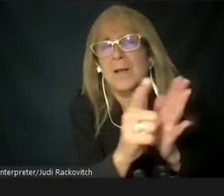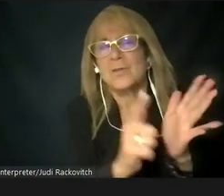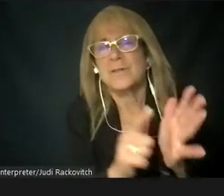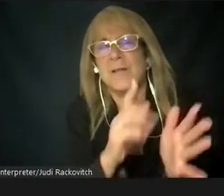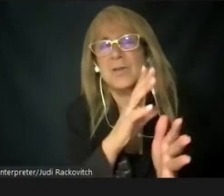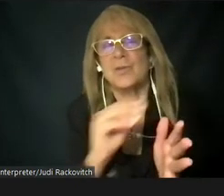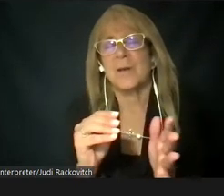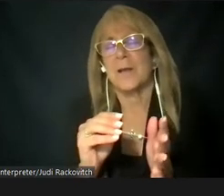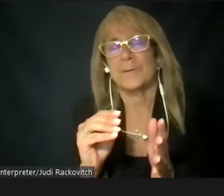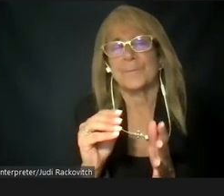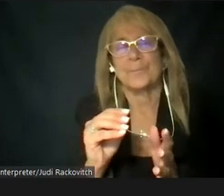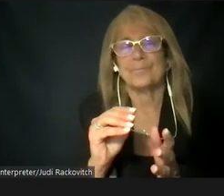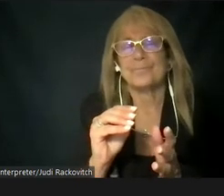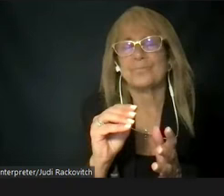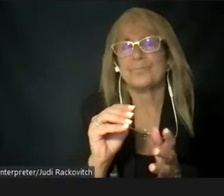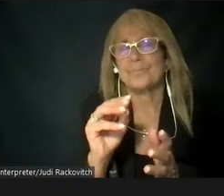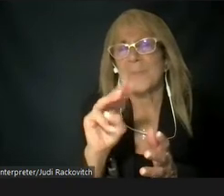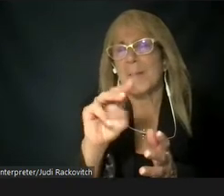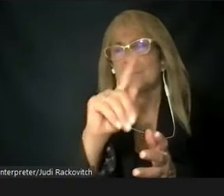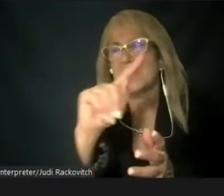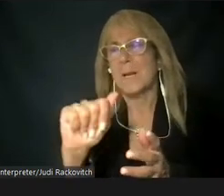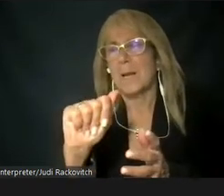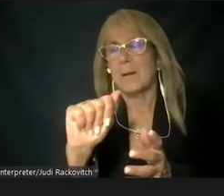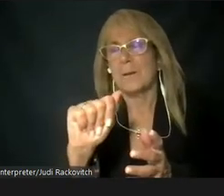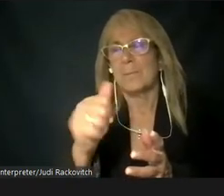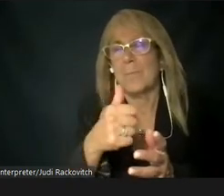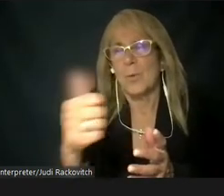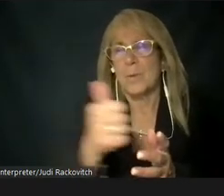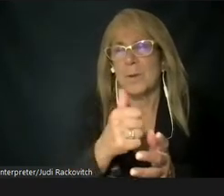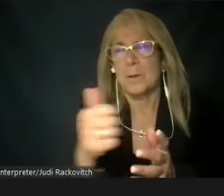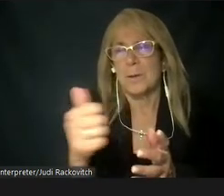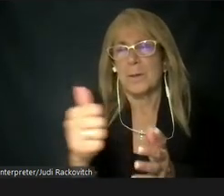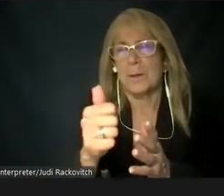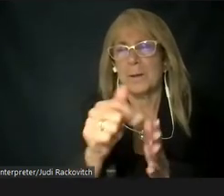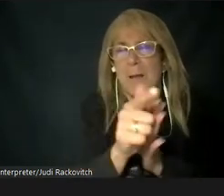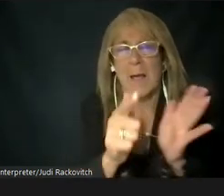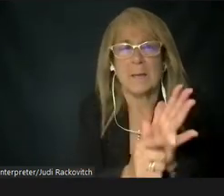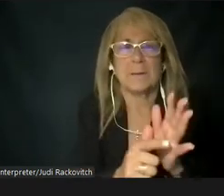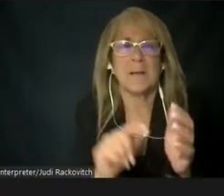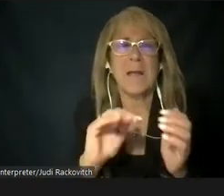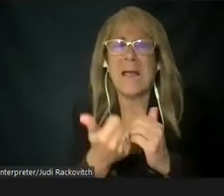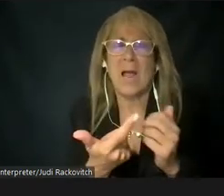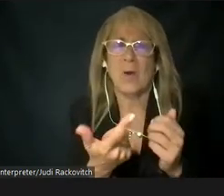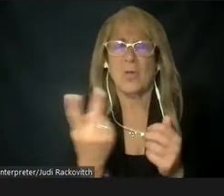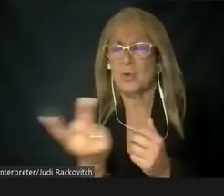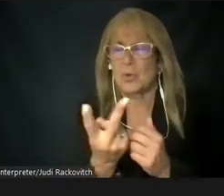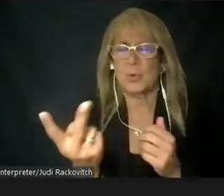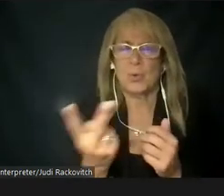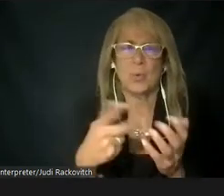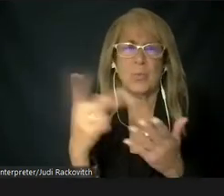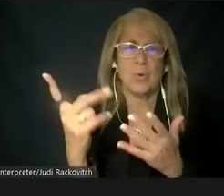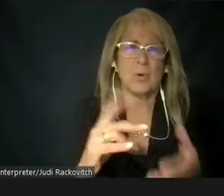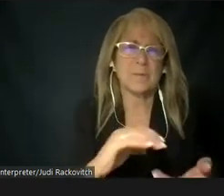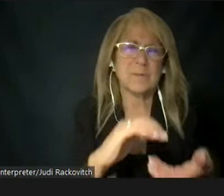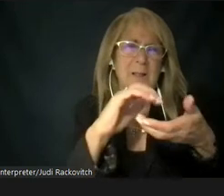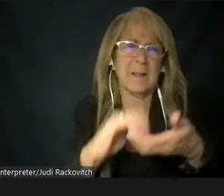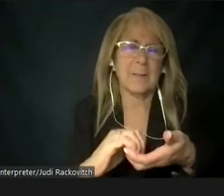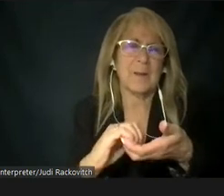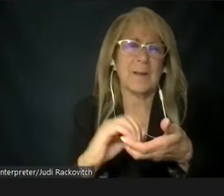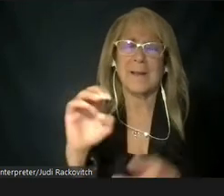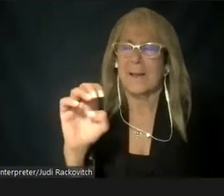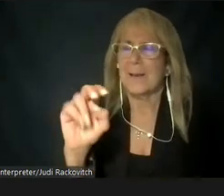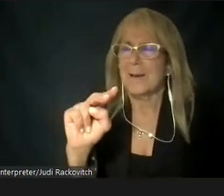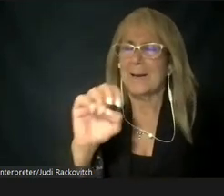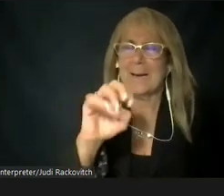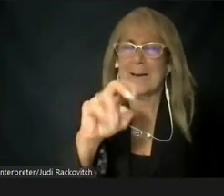So how is the National Environmental Policy Act with NEPA and the project linked? NEPA requires federal agencies to